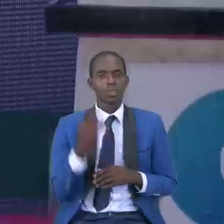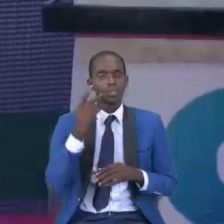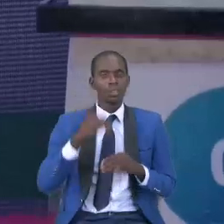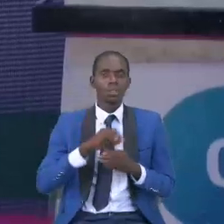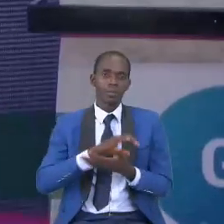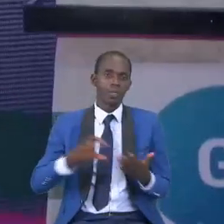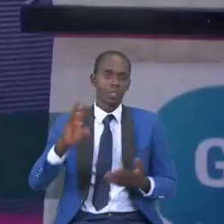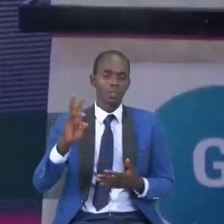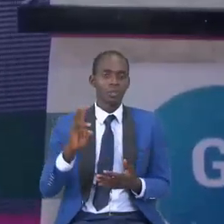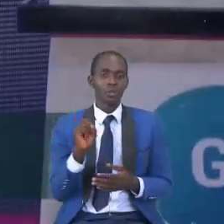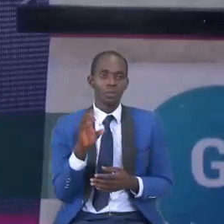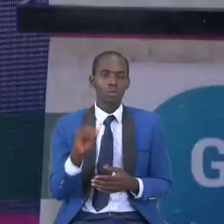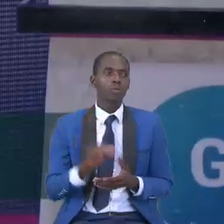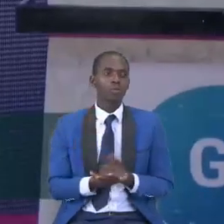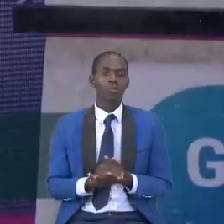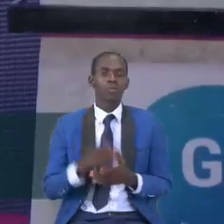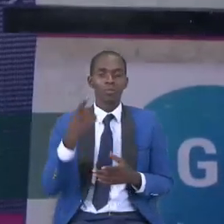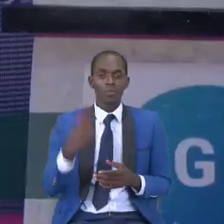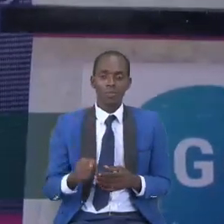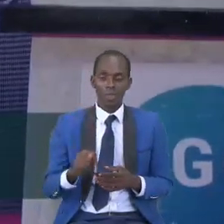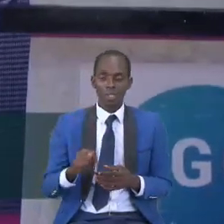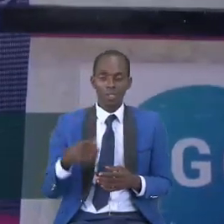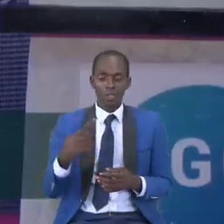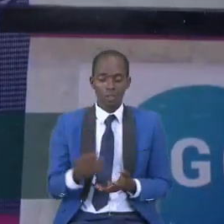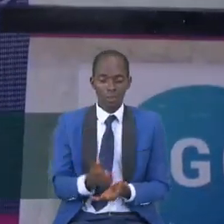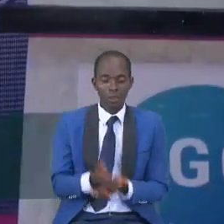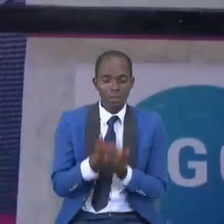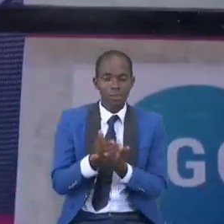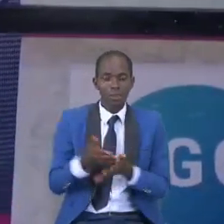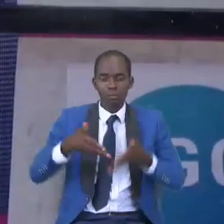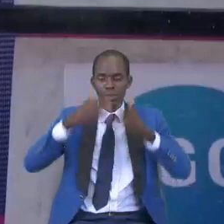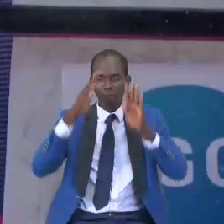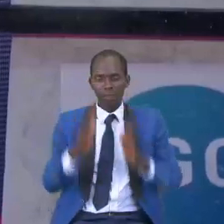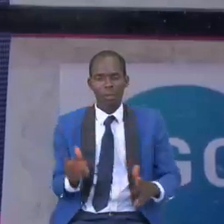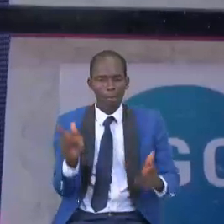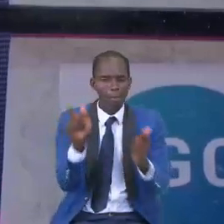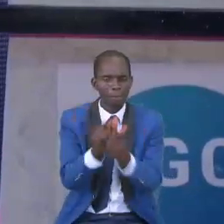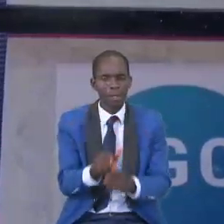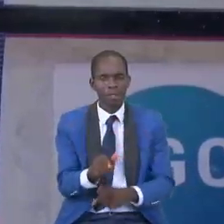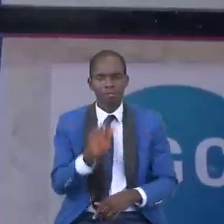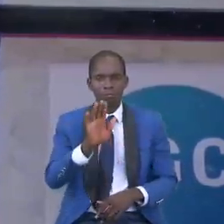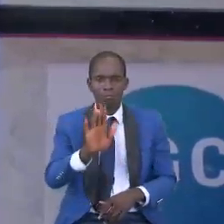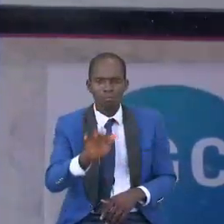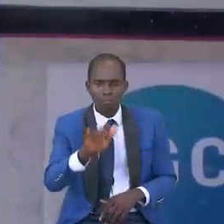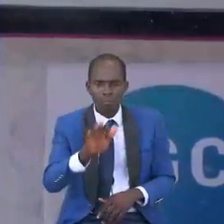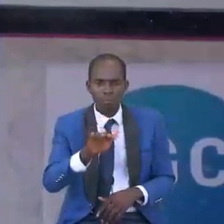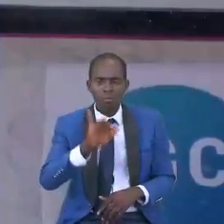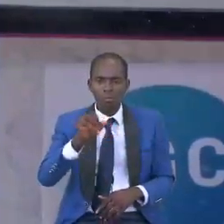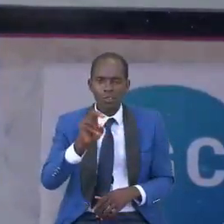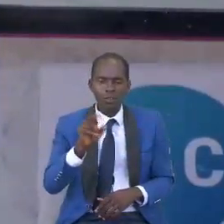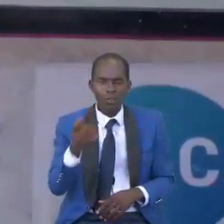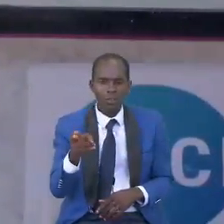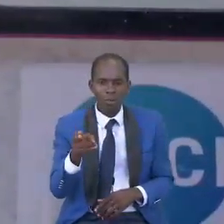shipmaster came to him and said unto him, what meanest thou? What are you doing here?